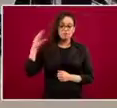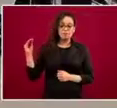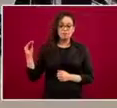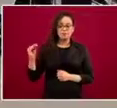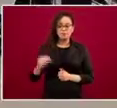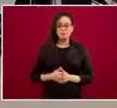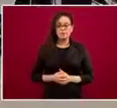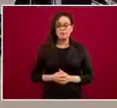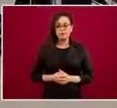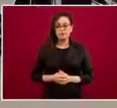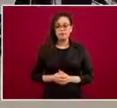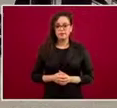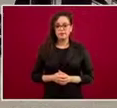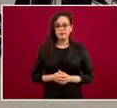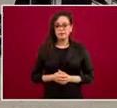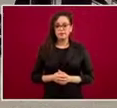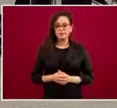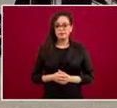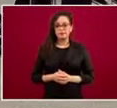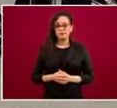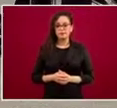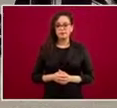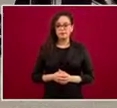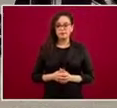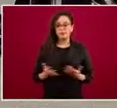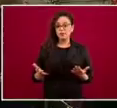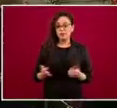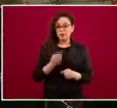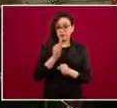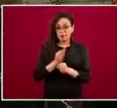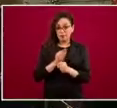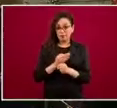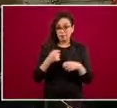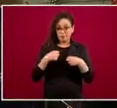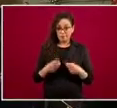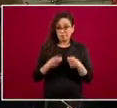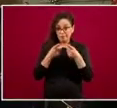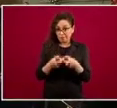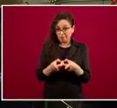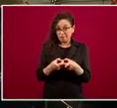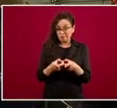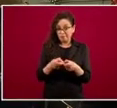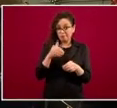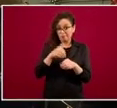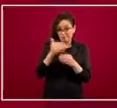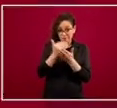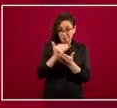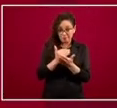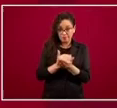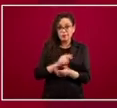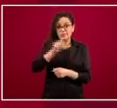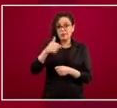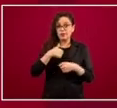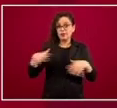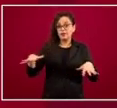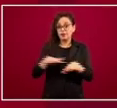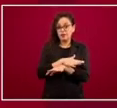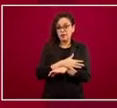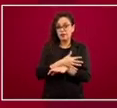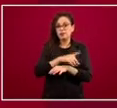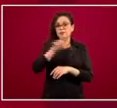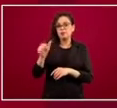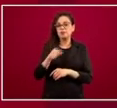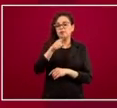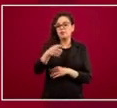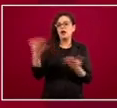meeting the quality standards. Could you give us an approximate number of the amount of pieces and supplies?